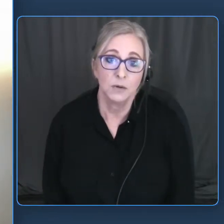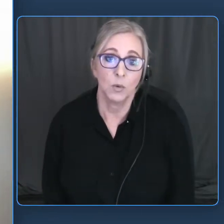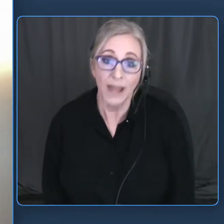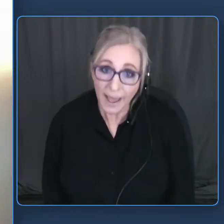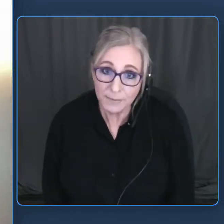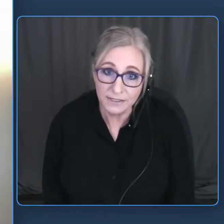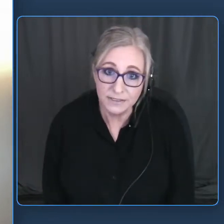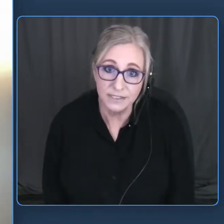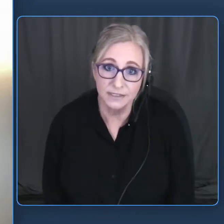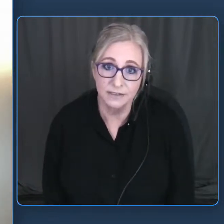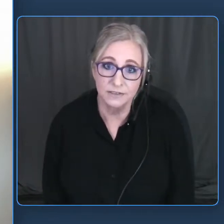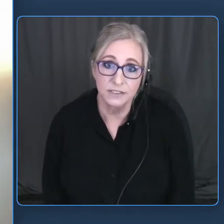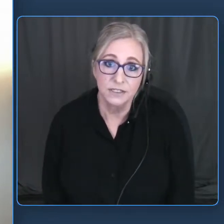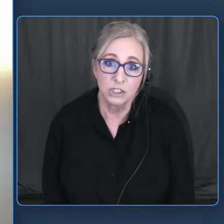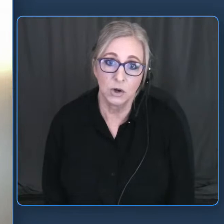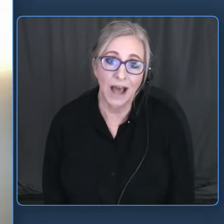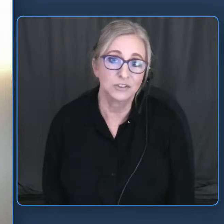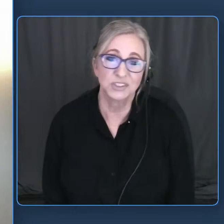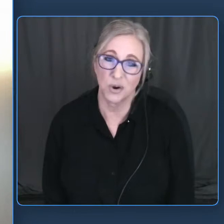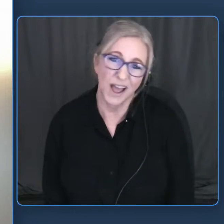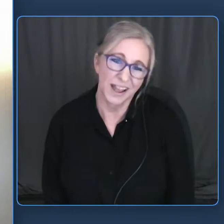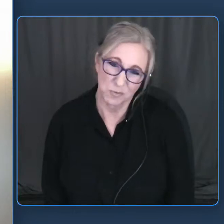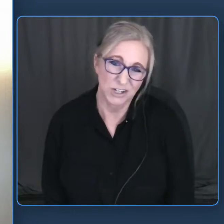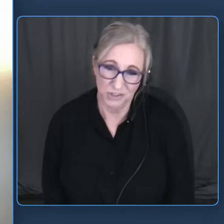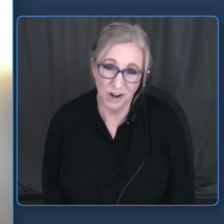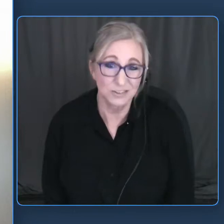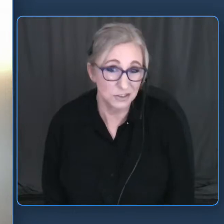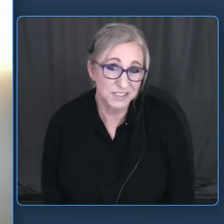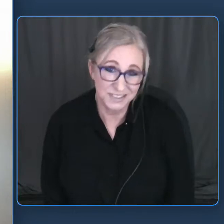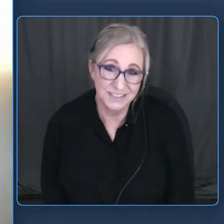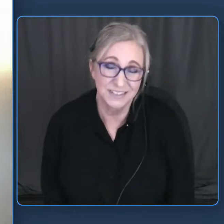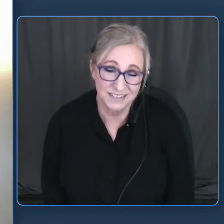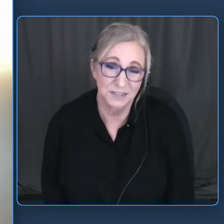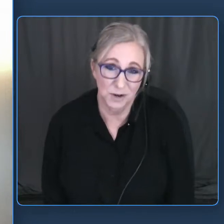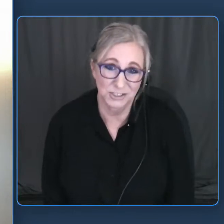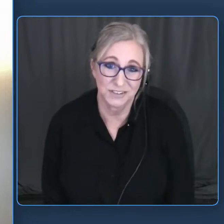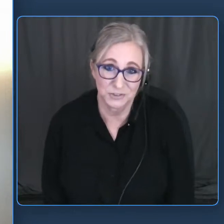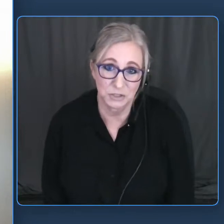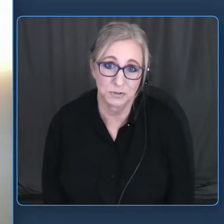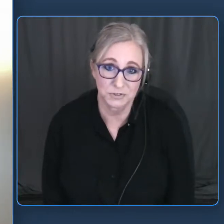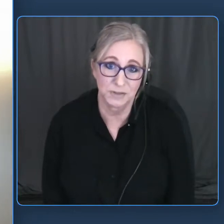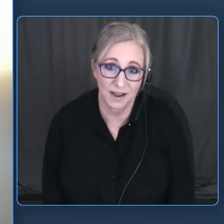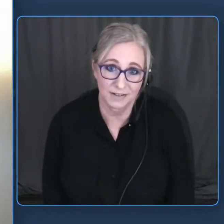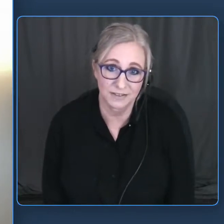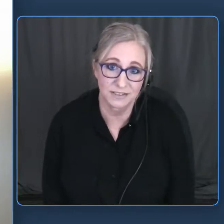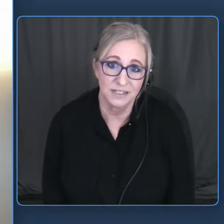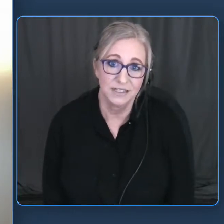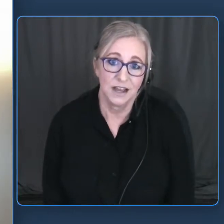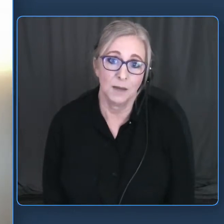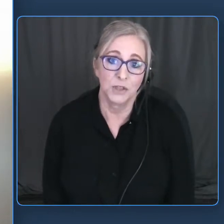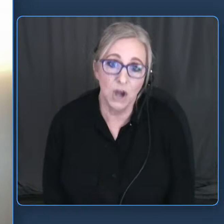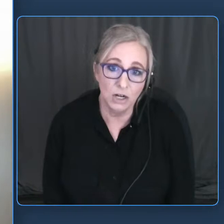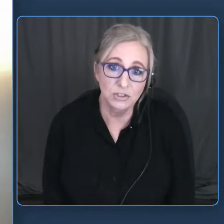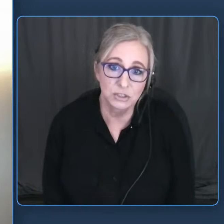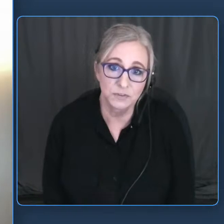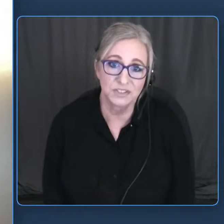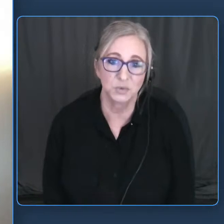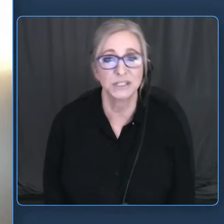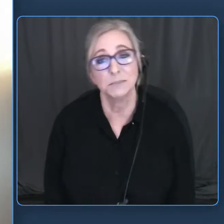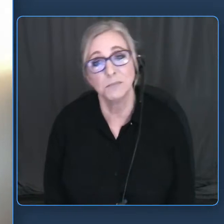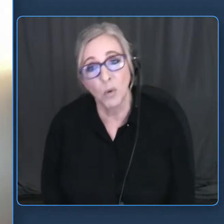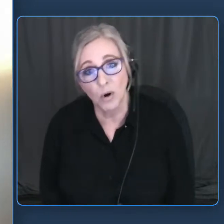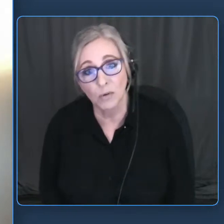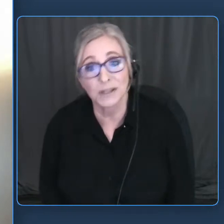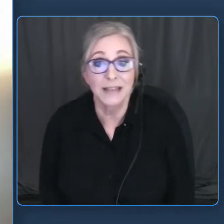so what happens is, I'll just go ahead and watch the cart services instead of watching the interpreters, to be honest. The cart service